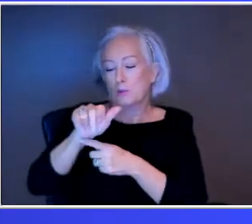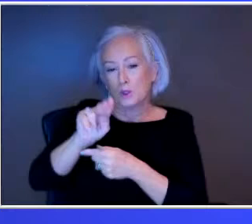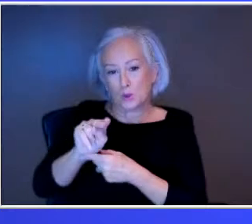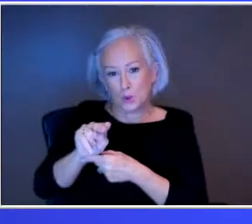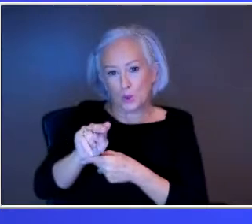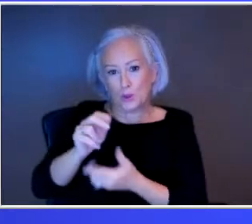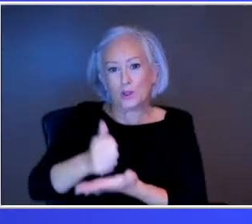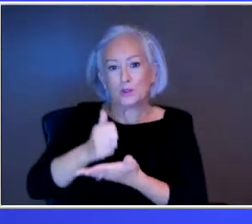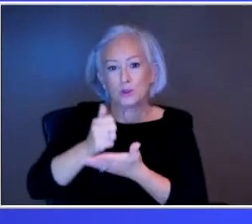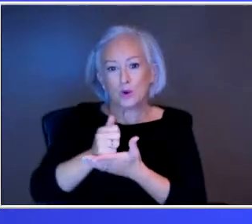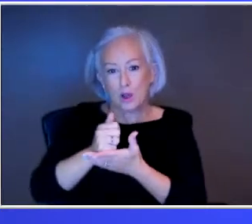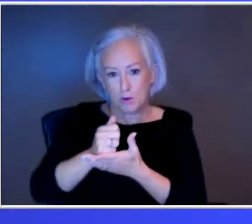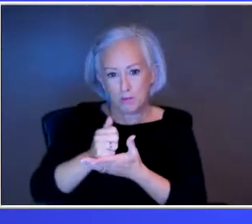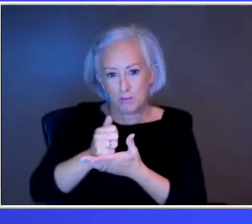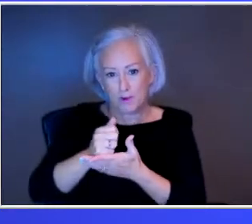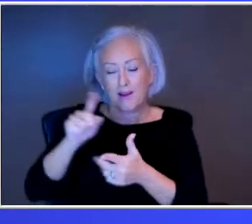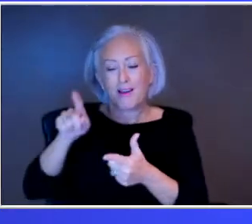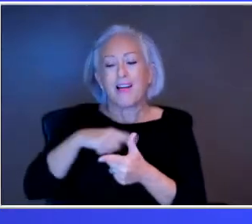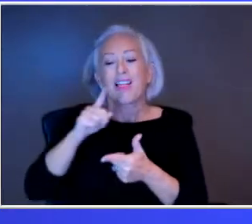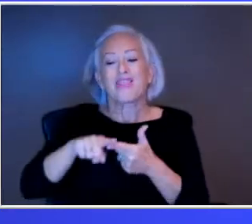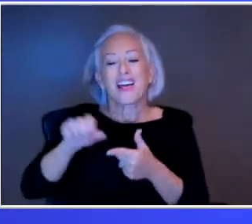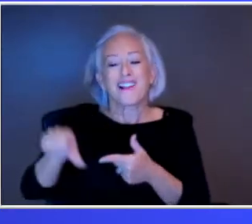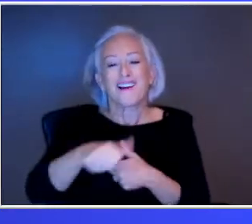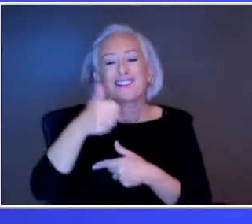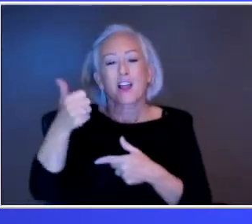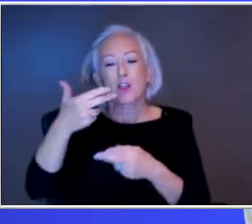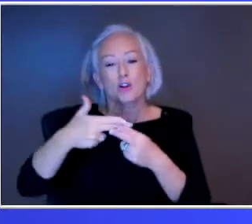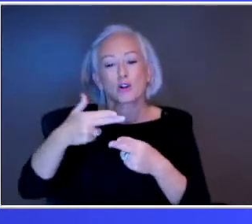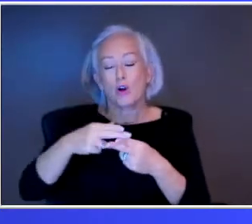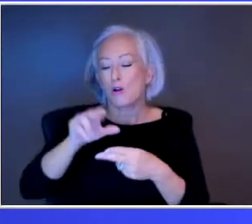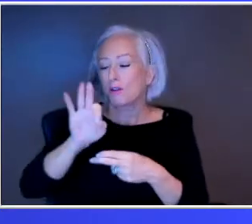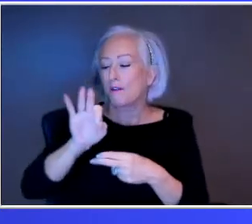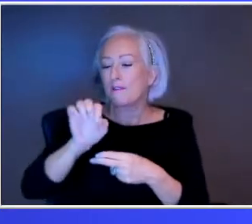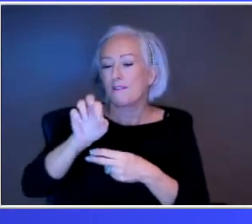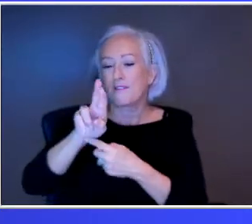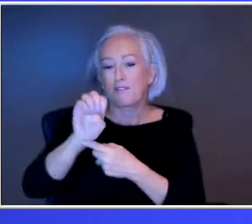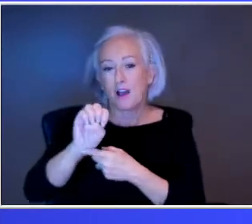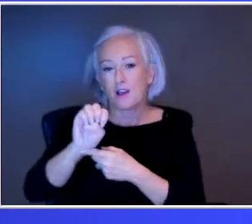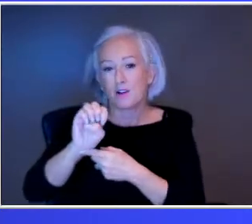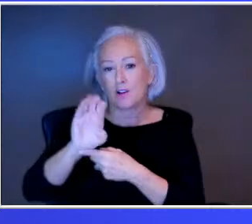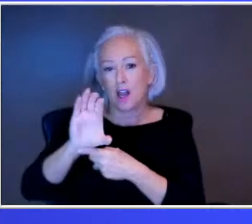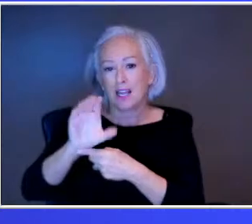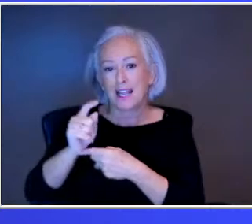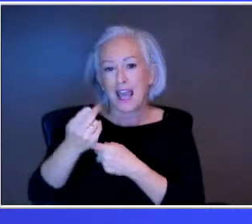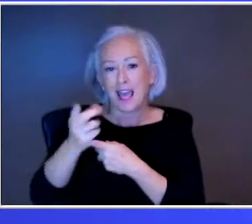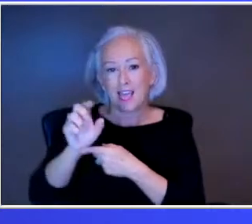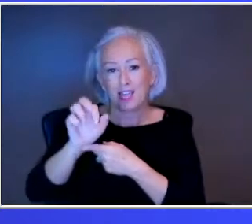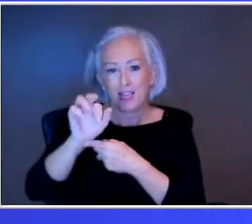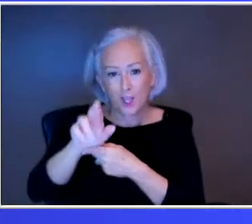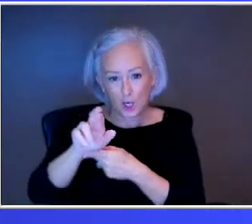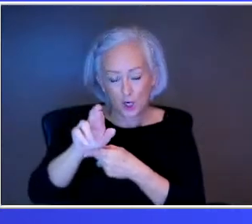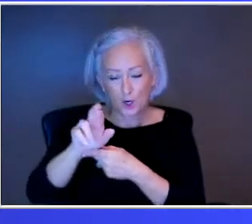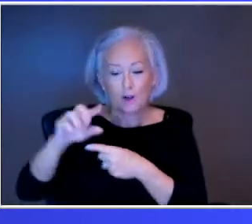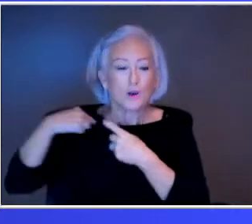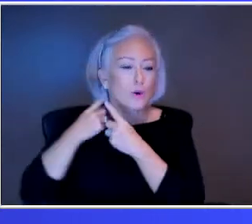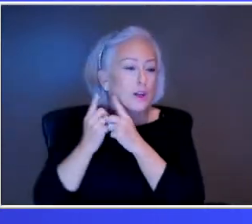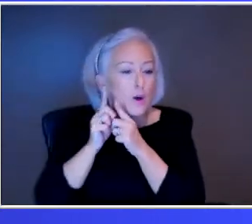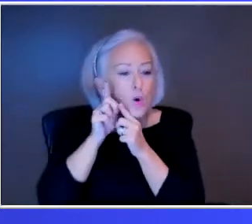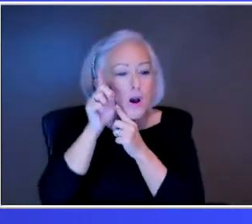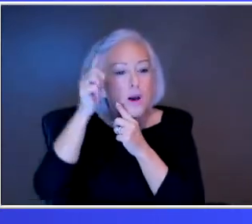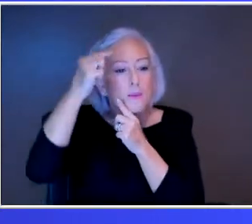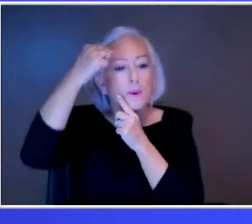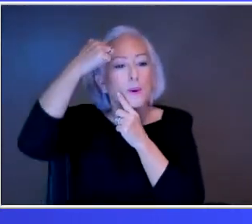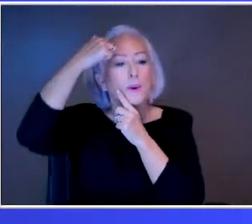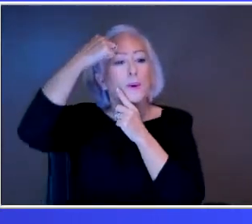finer catheter into the blood vessel of the brain and essentially aspirating, meaning using a vacuum type pump to suction